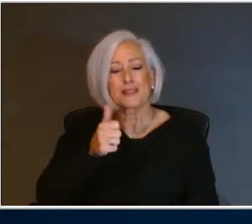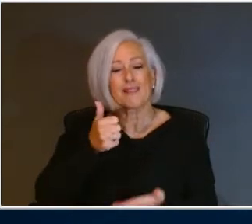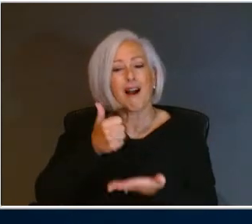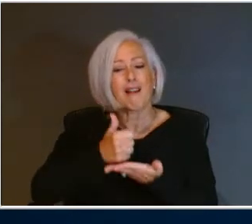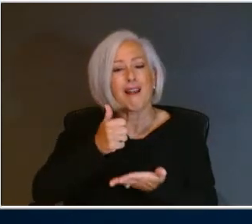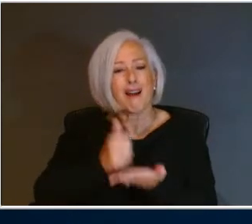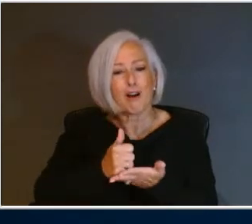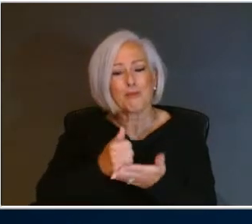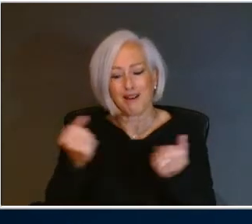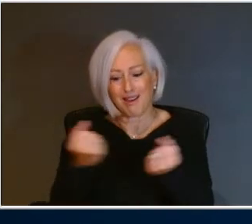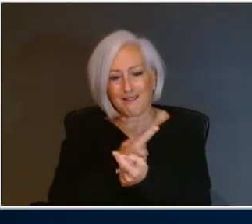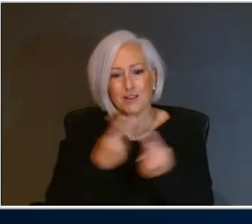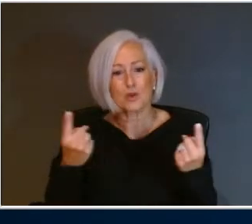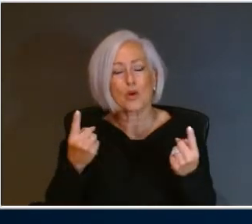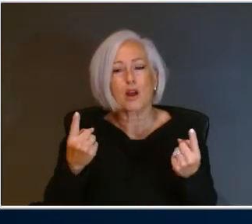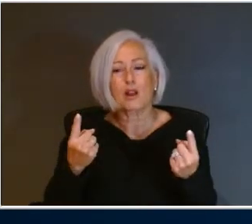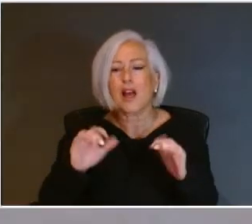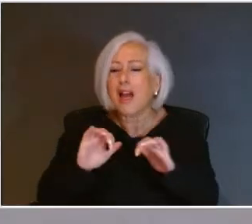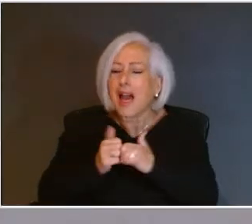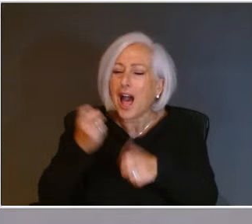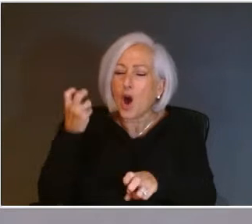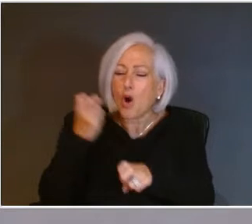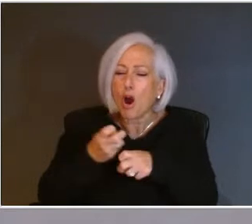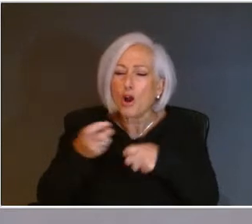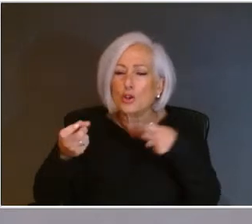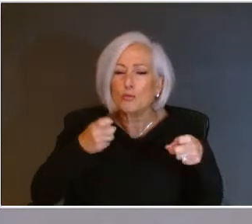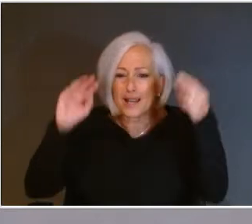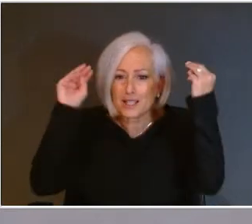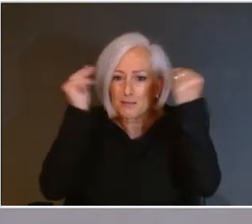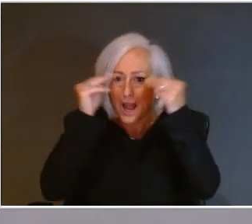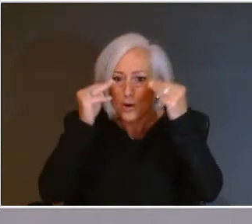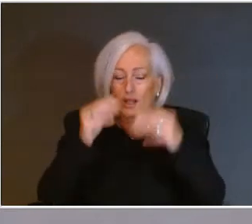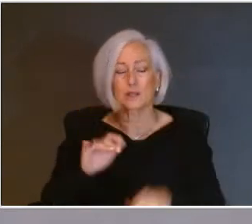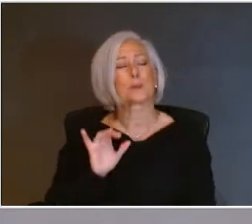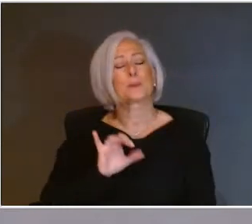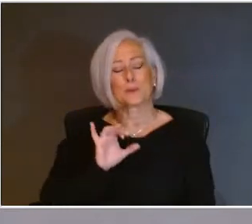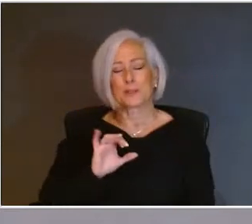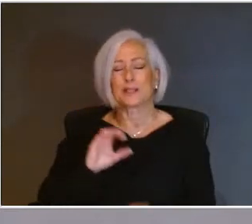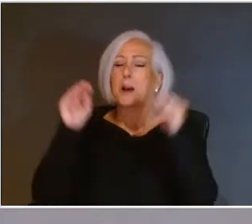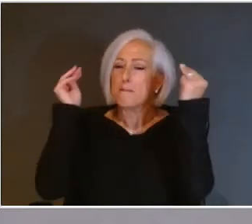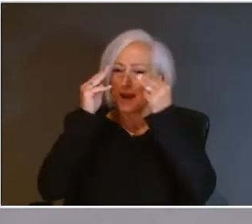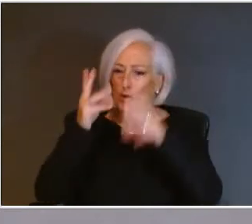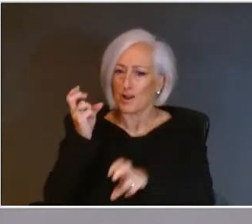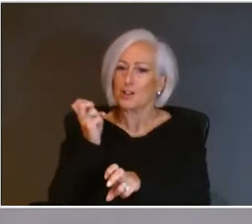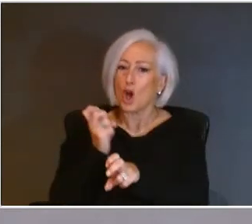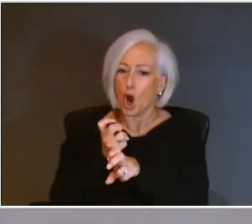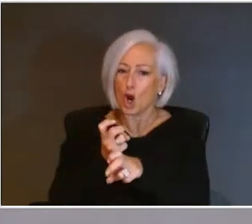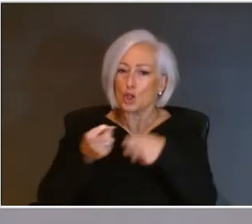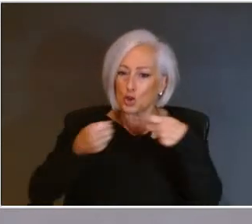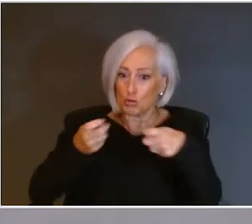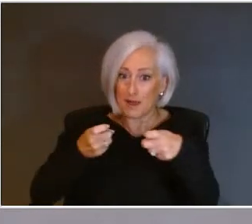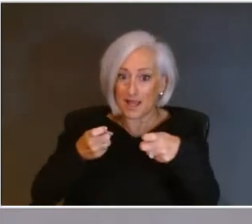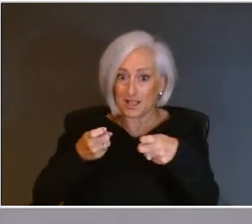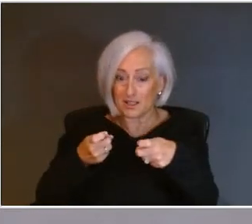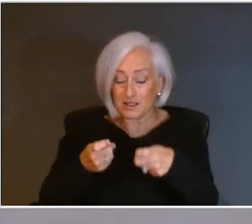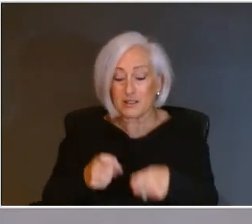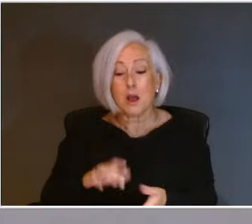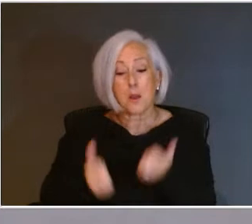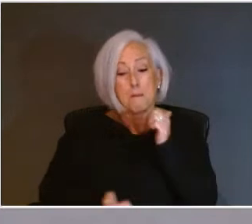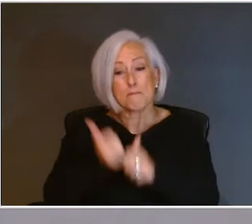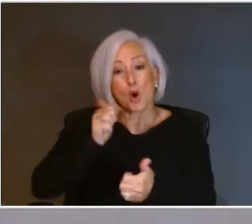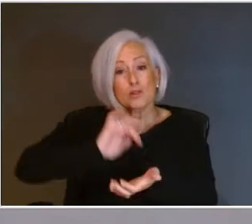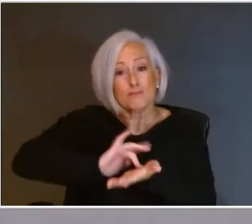migraine symptoms? So migraines are very difficult to manage, and so a lot of our medications are only about 40 to 60% effective